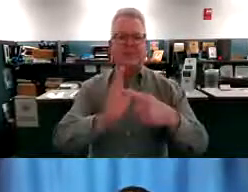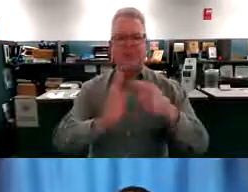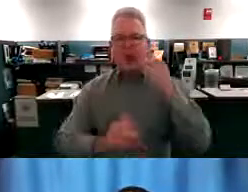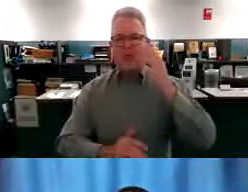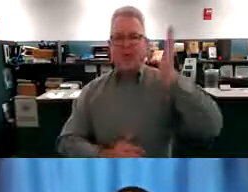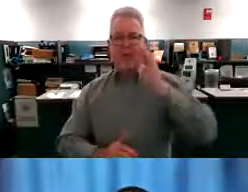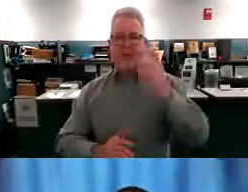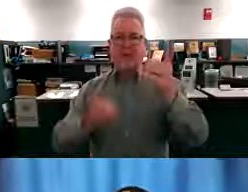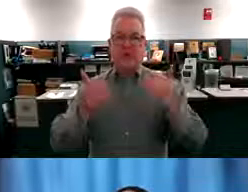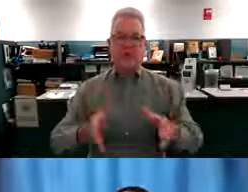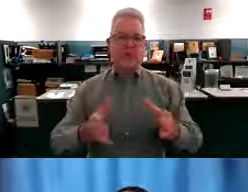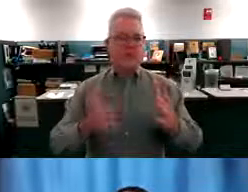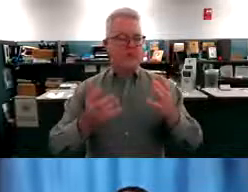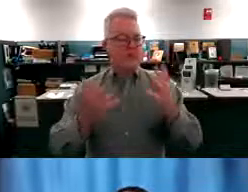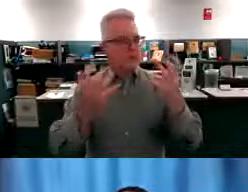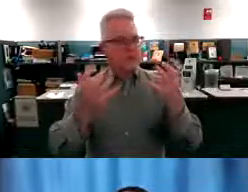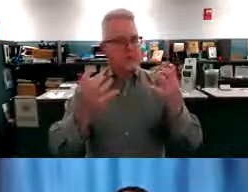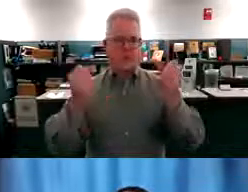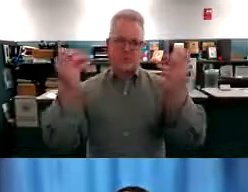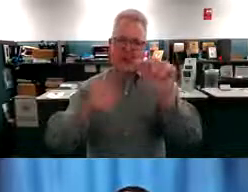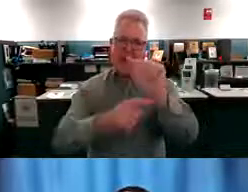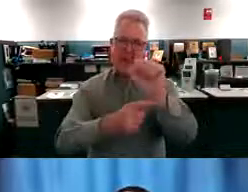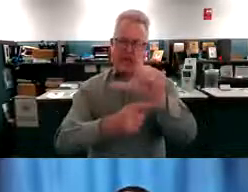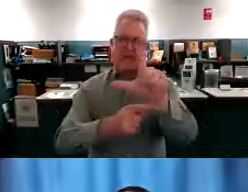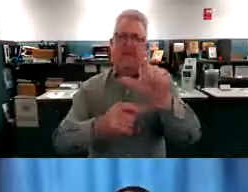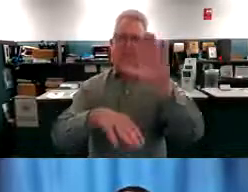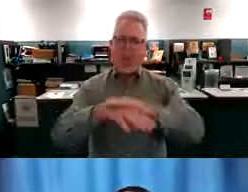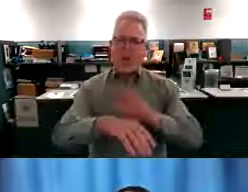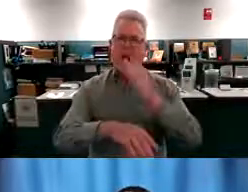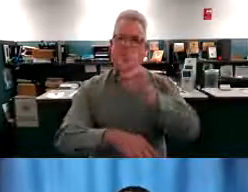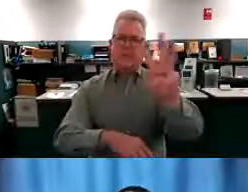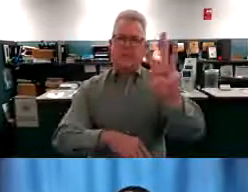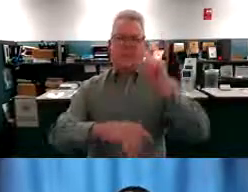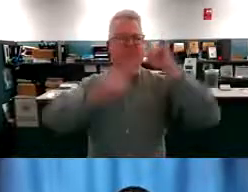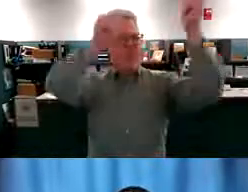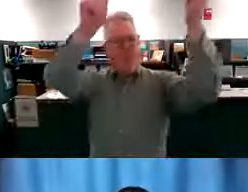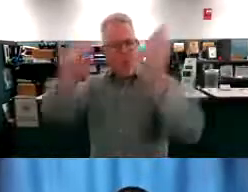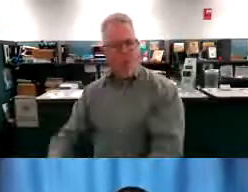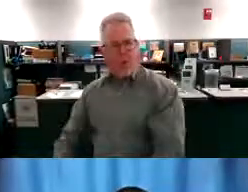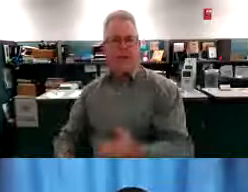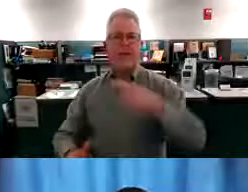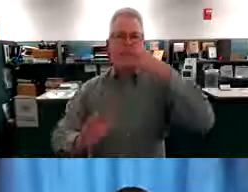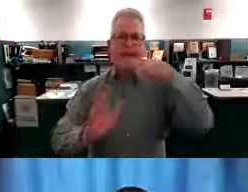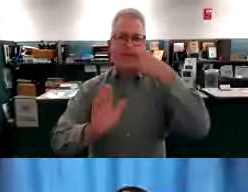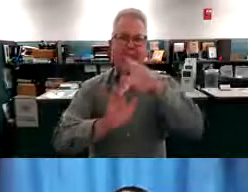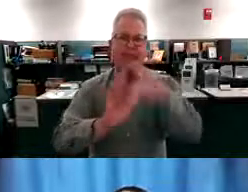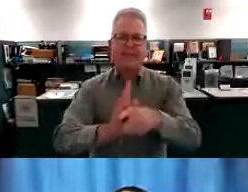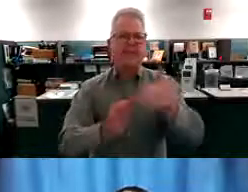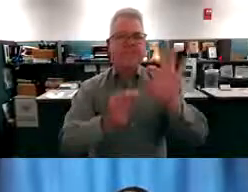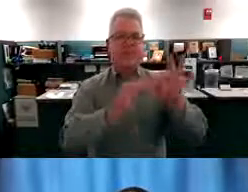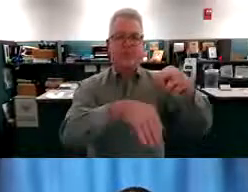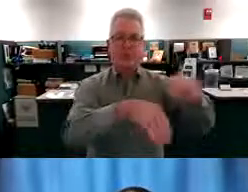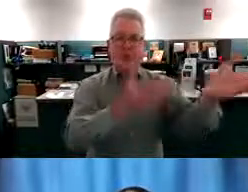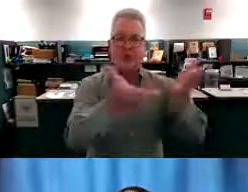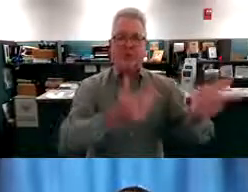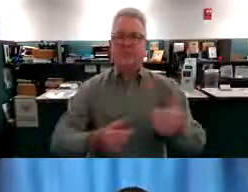only, more in a general way, like I really want to see more ASL on our website. I want to see